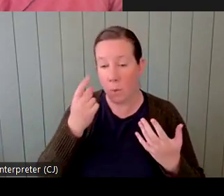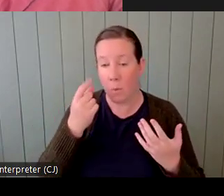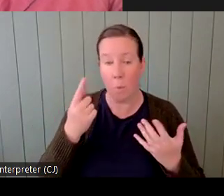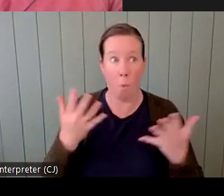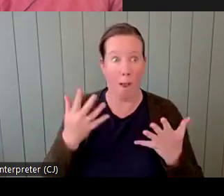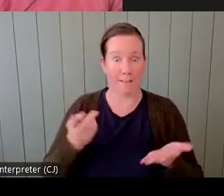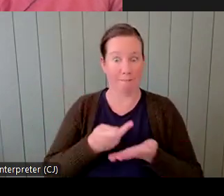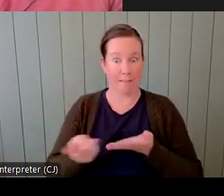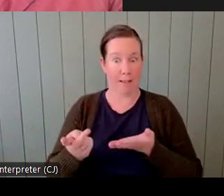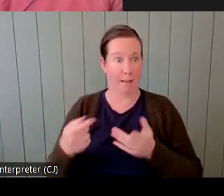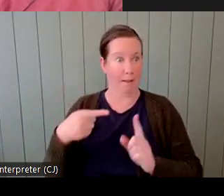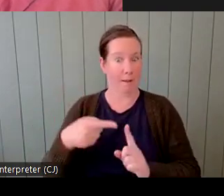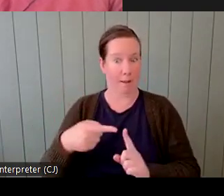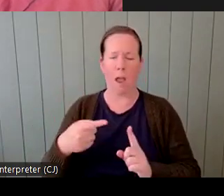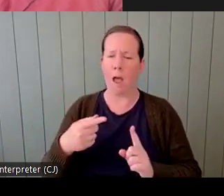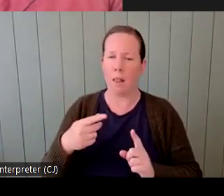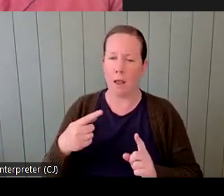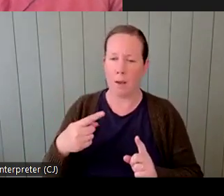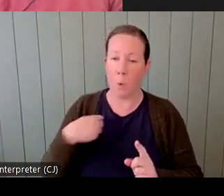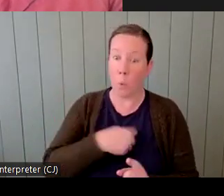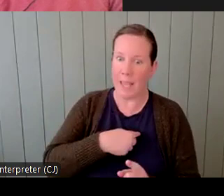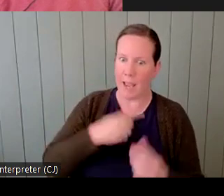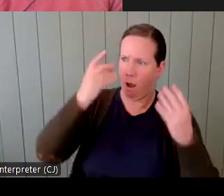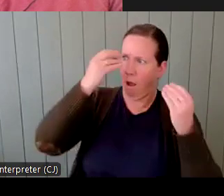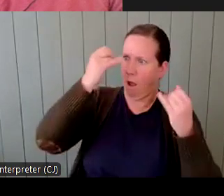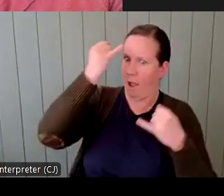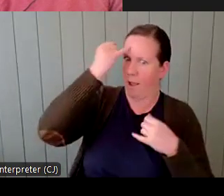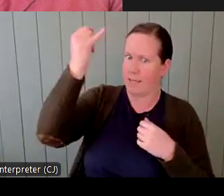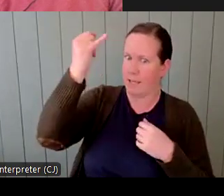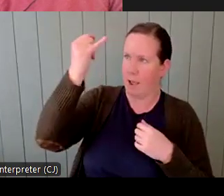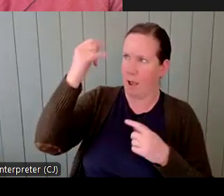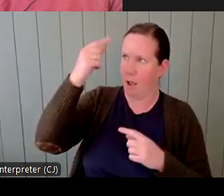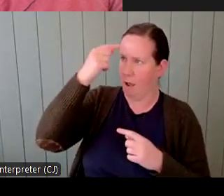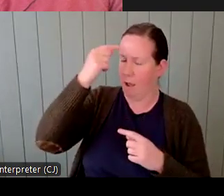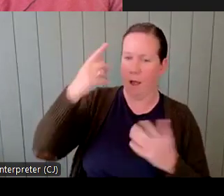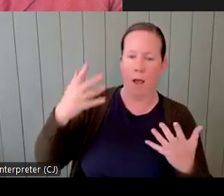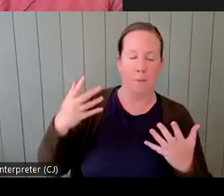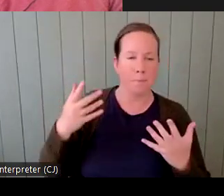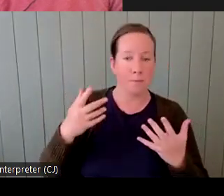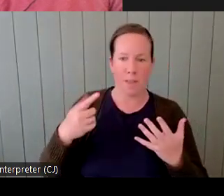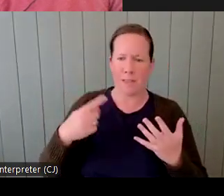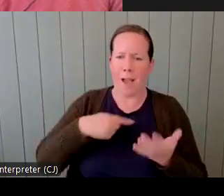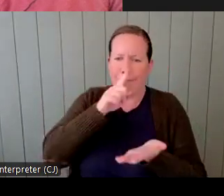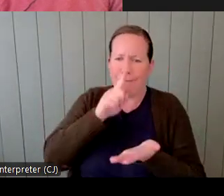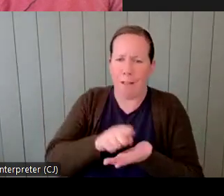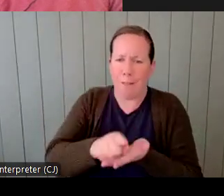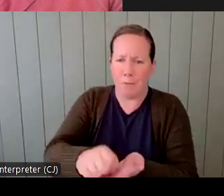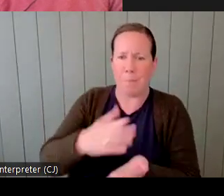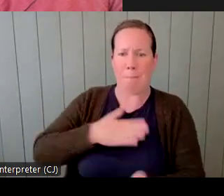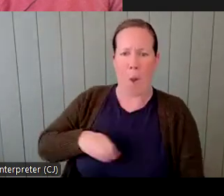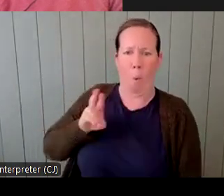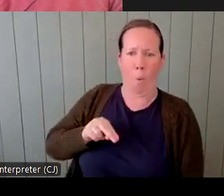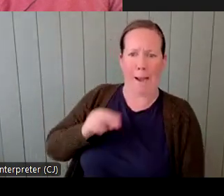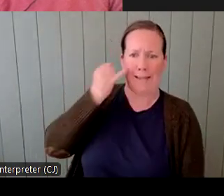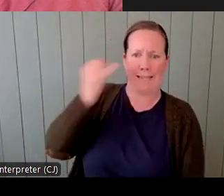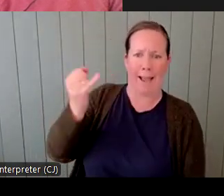think that our idea is the best idea. So customer discovery and validating that and